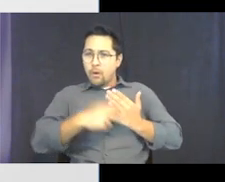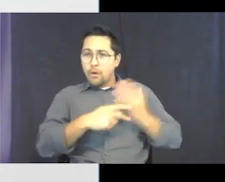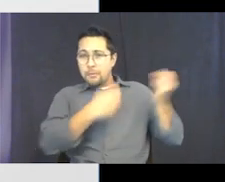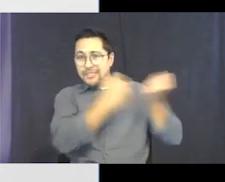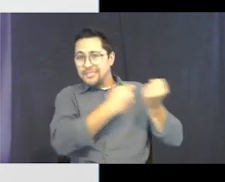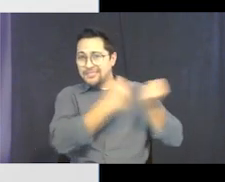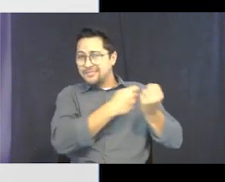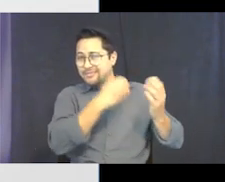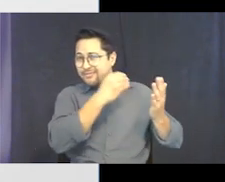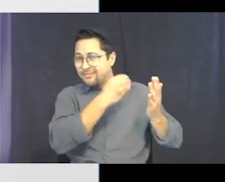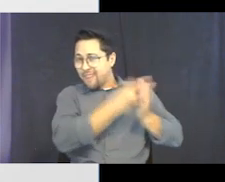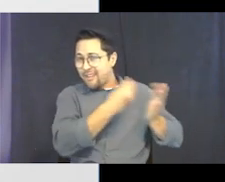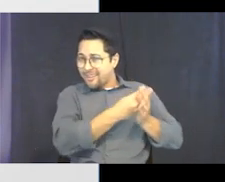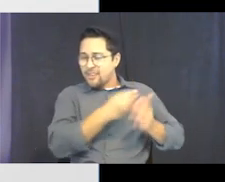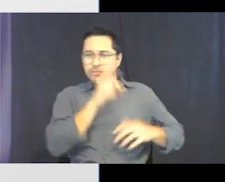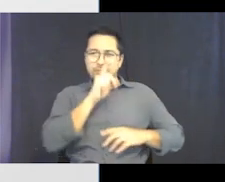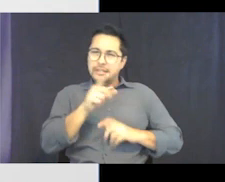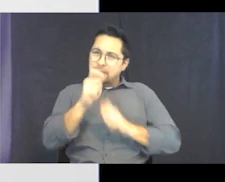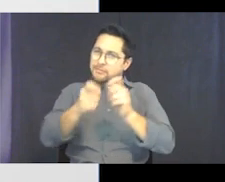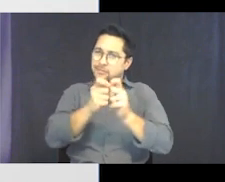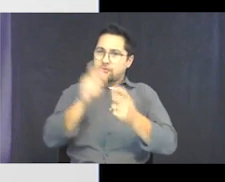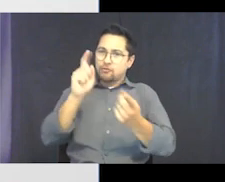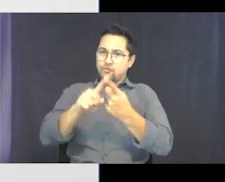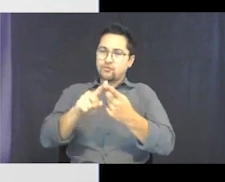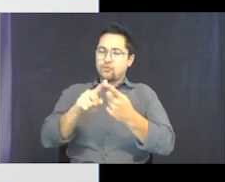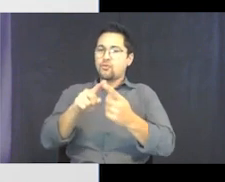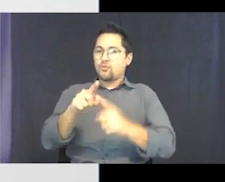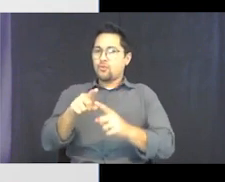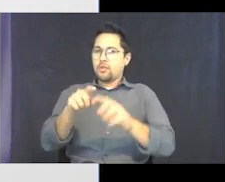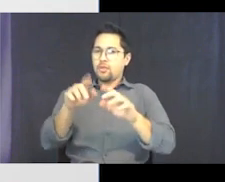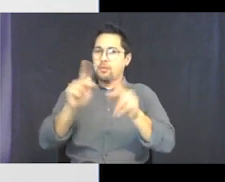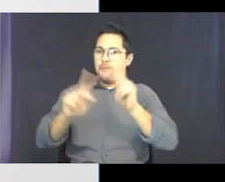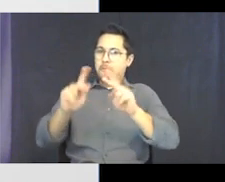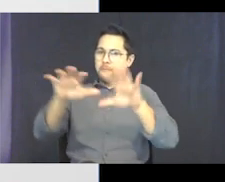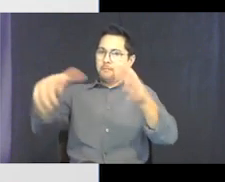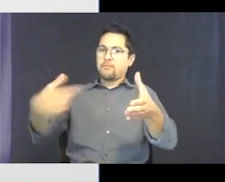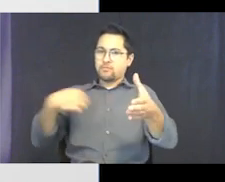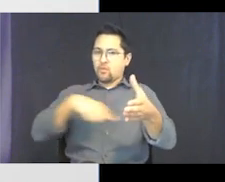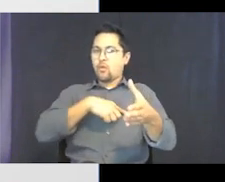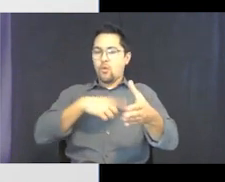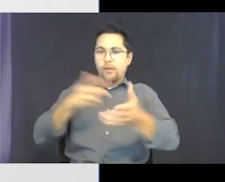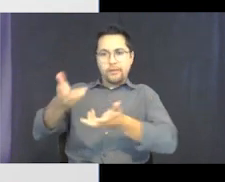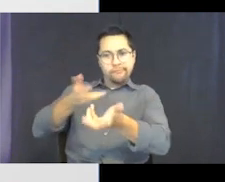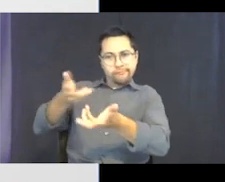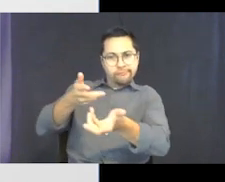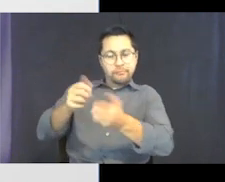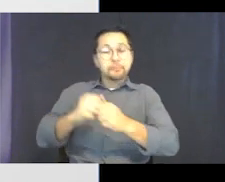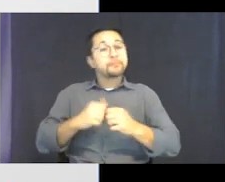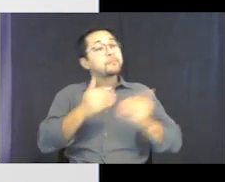very specific to the population that we are serving. Next slide.